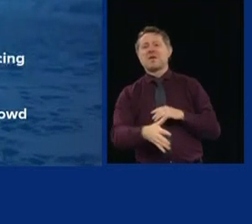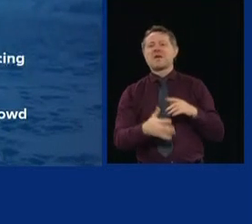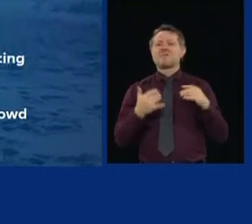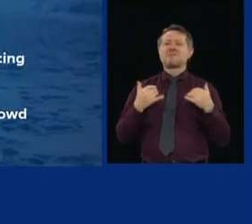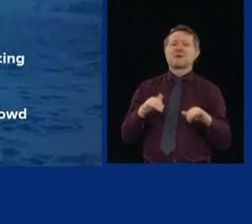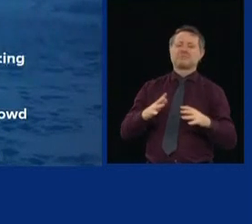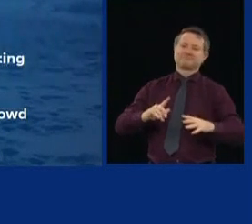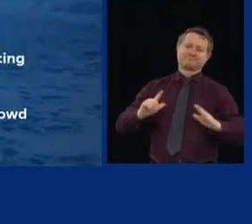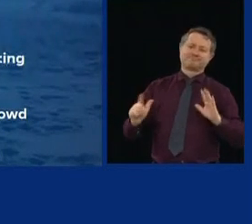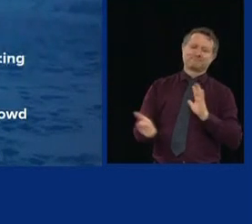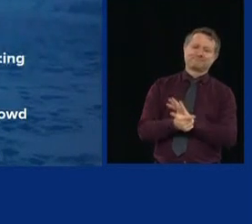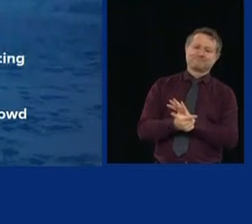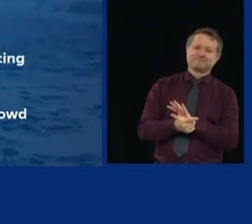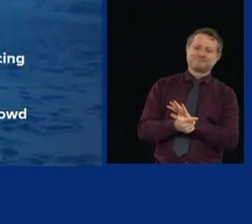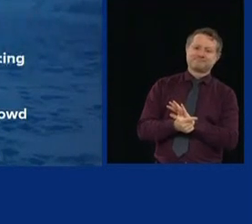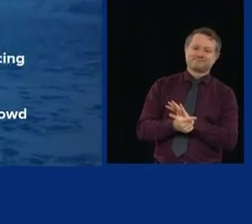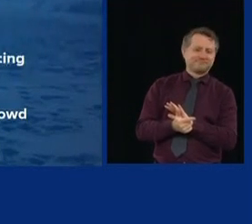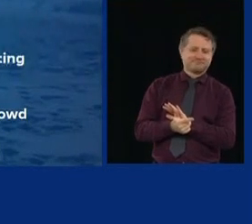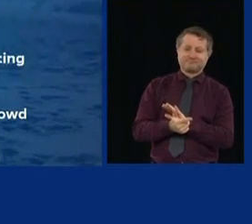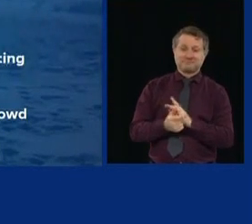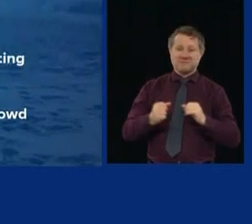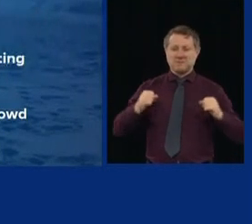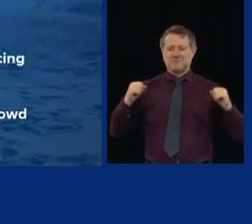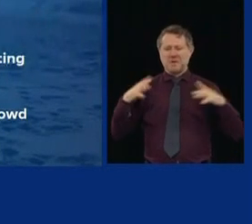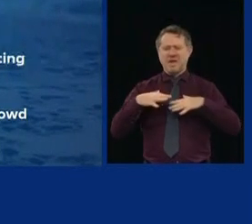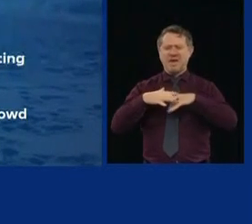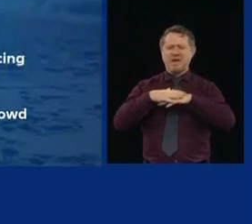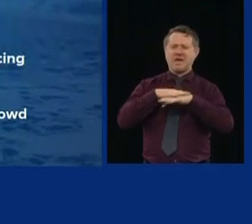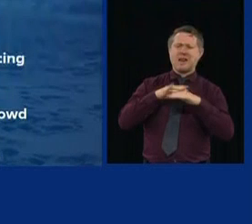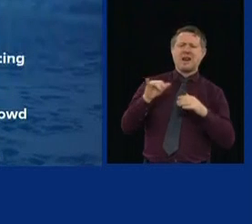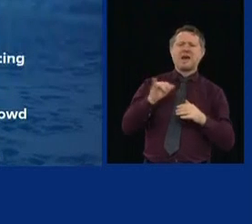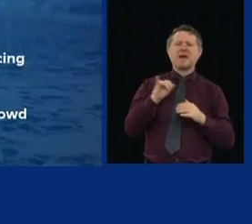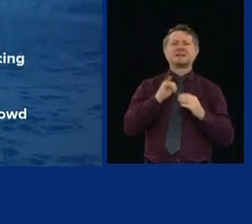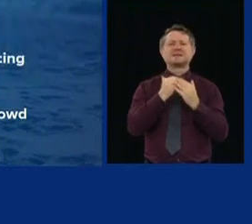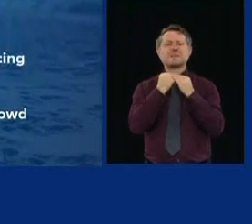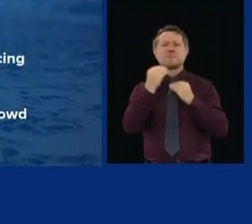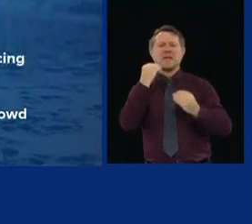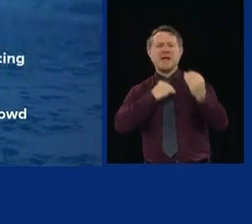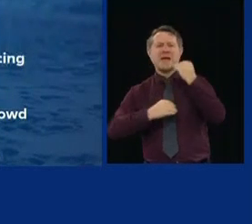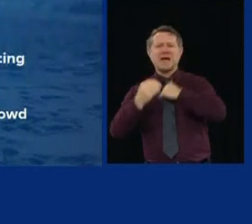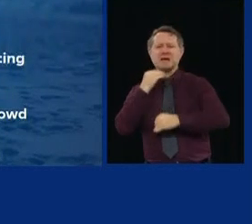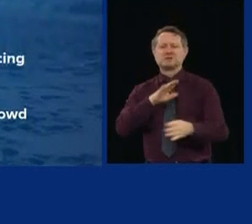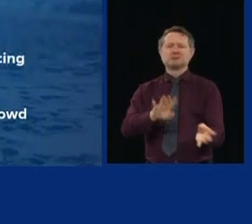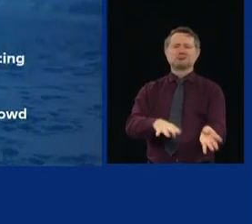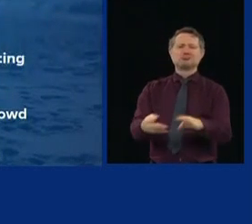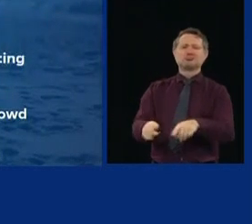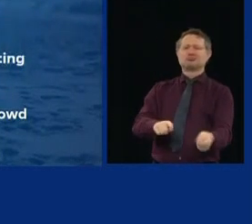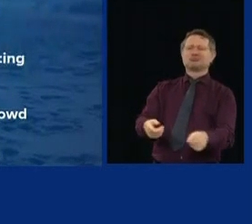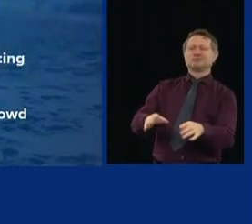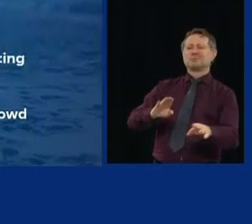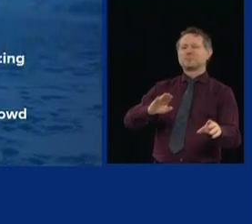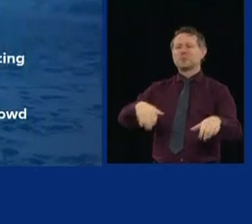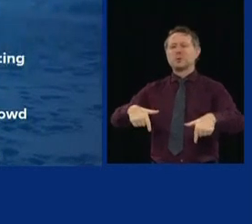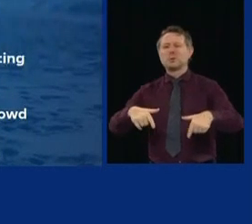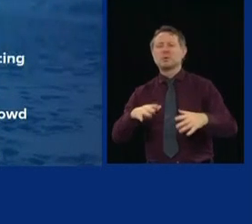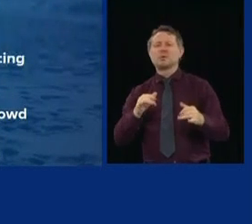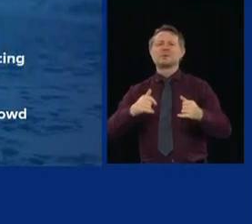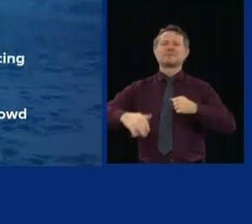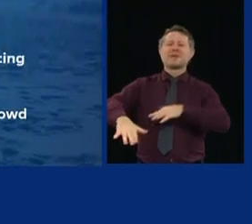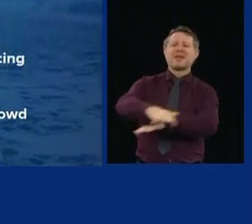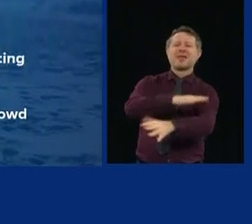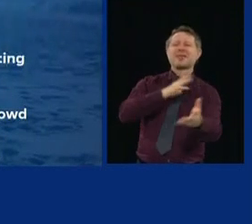Areas of social gathering will be closed, picnic areas, et cetera. Playgrounds, pavilions, arcades.